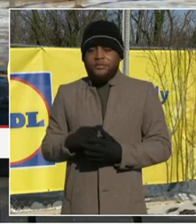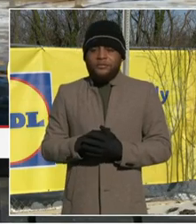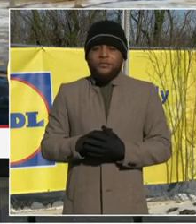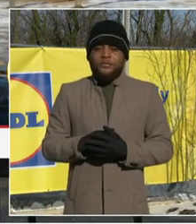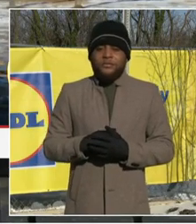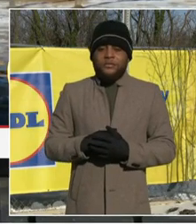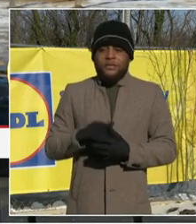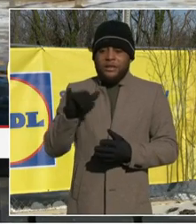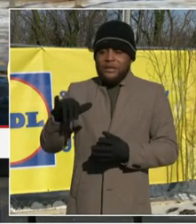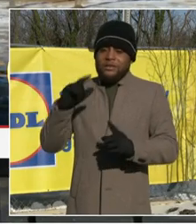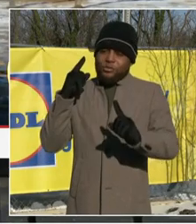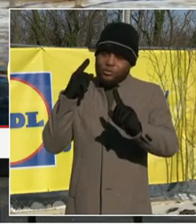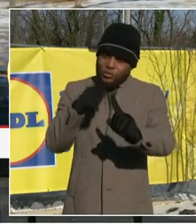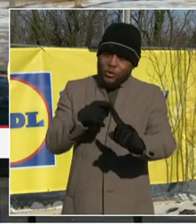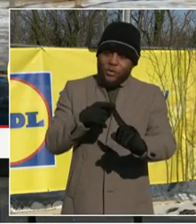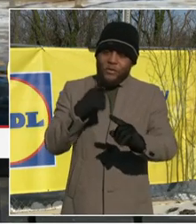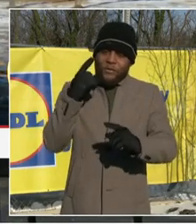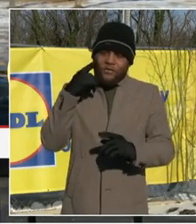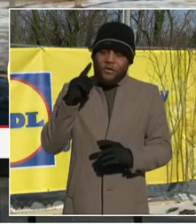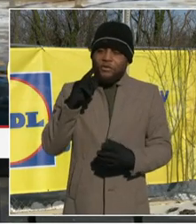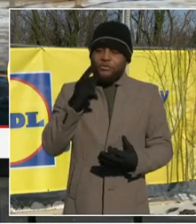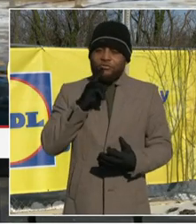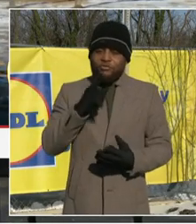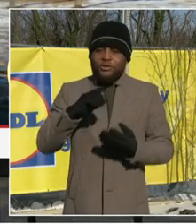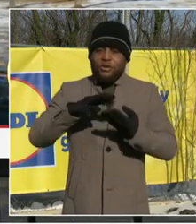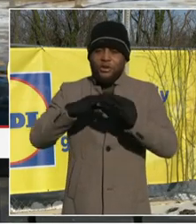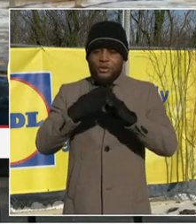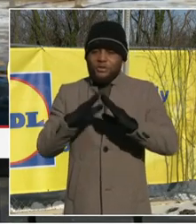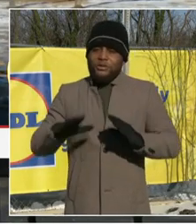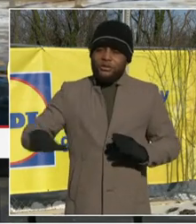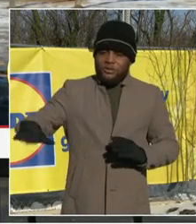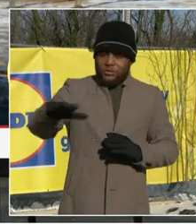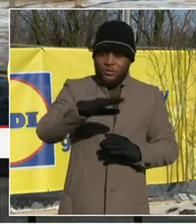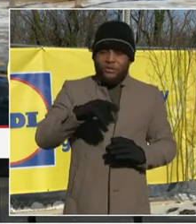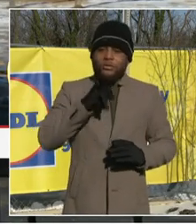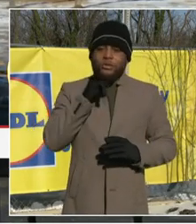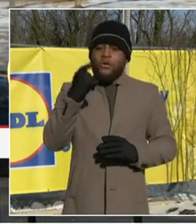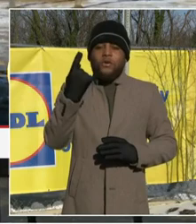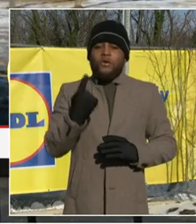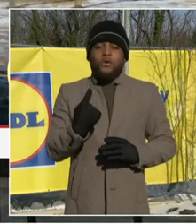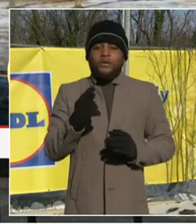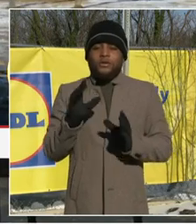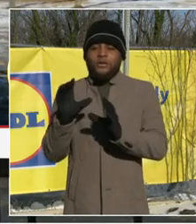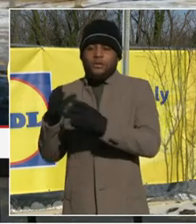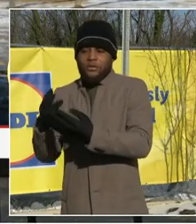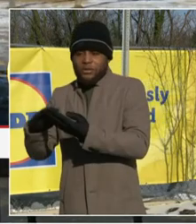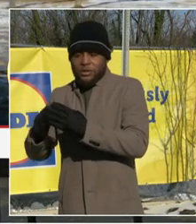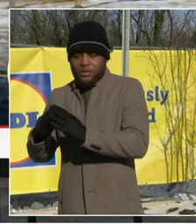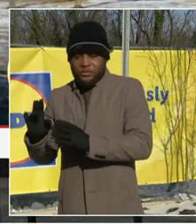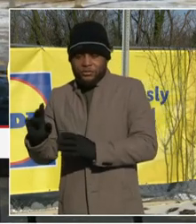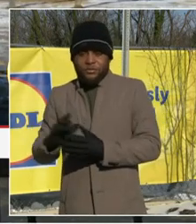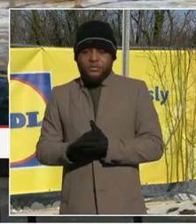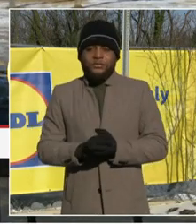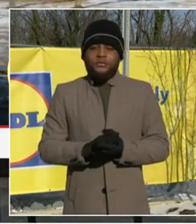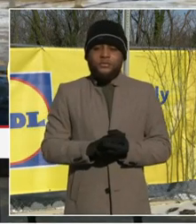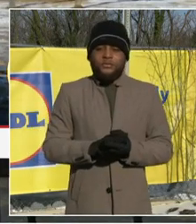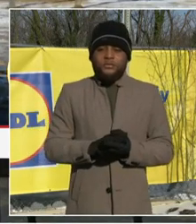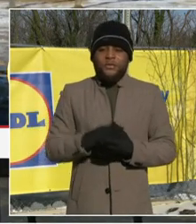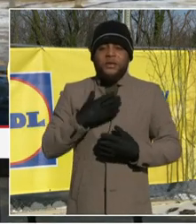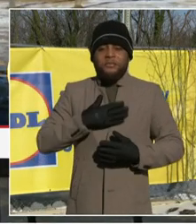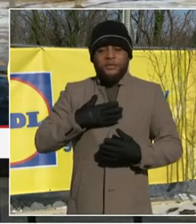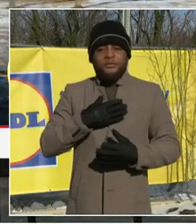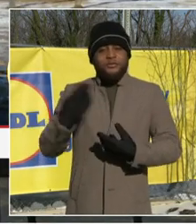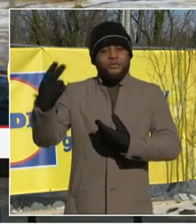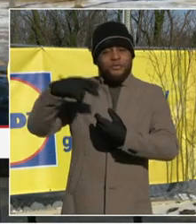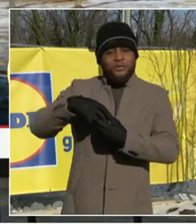what we want to do all across the city. I mentioned our fantastic development partners, and please join me in showing